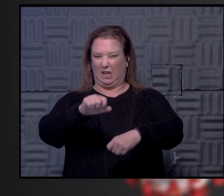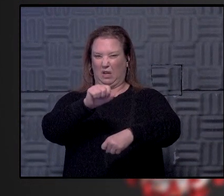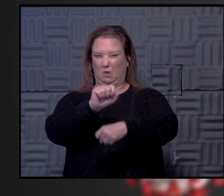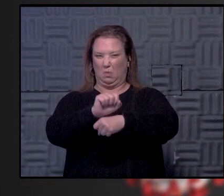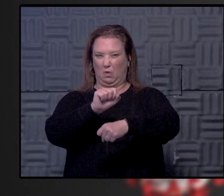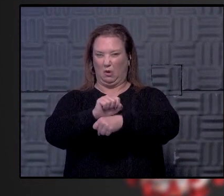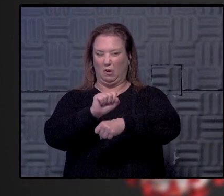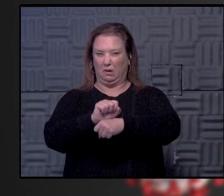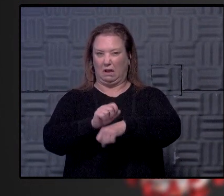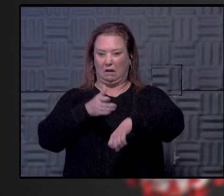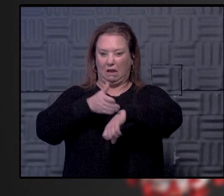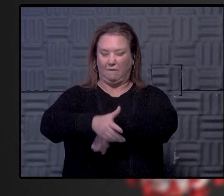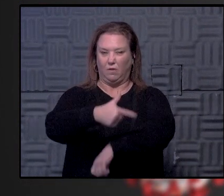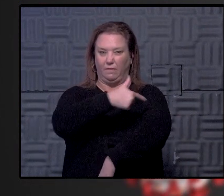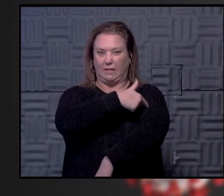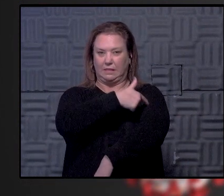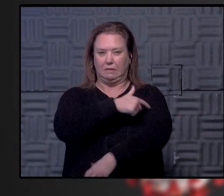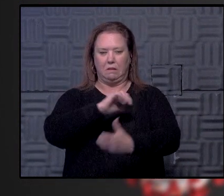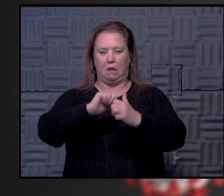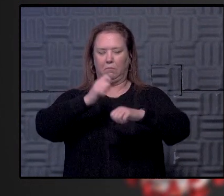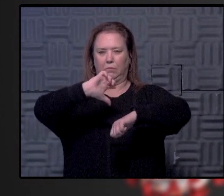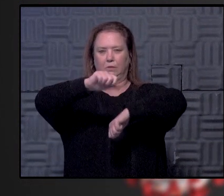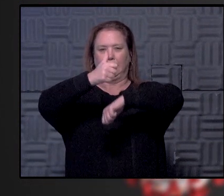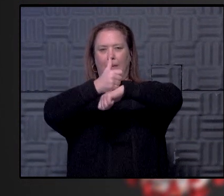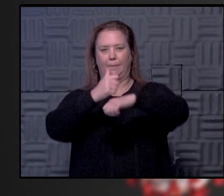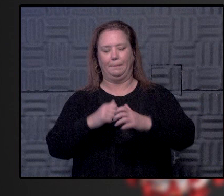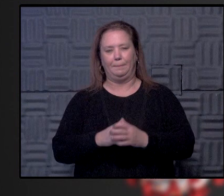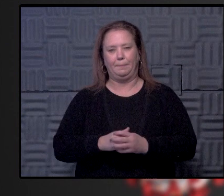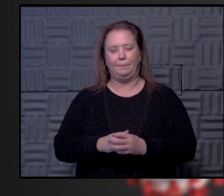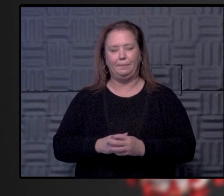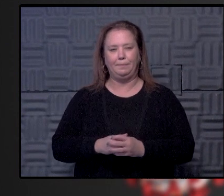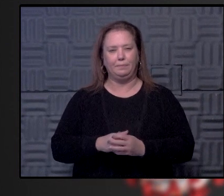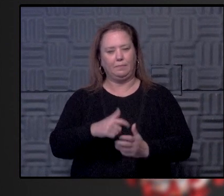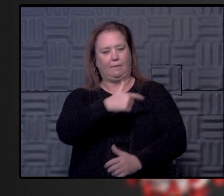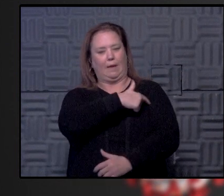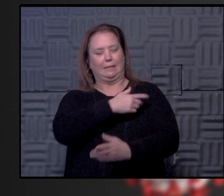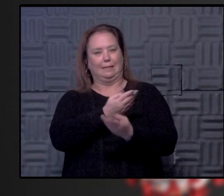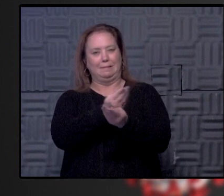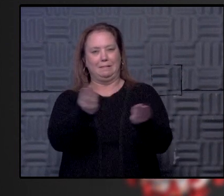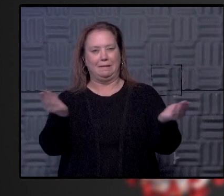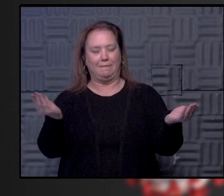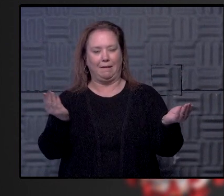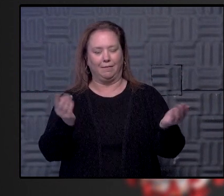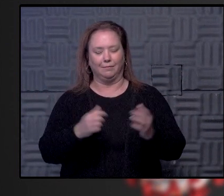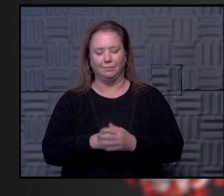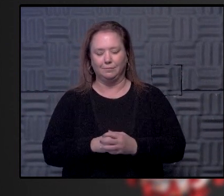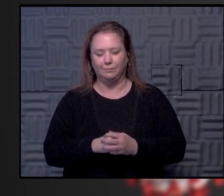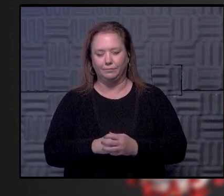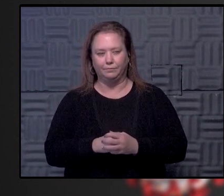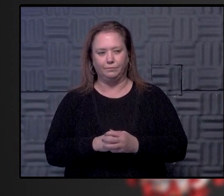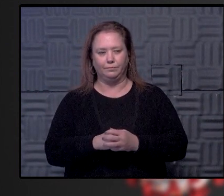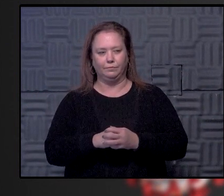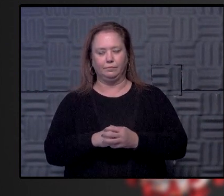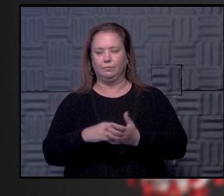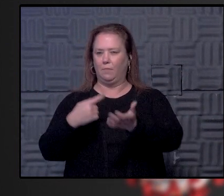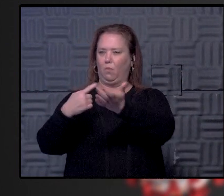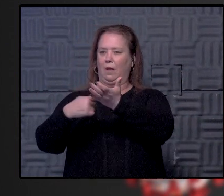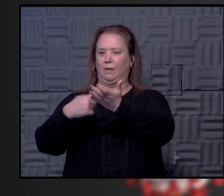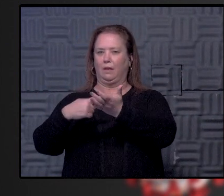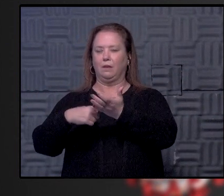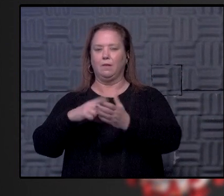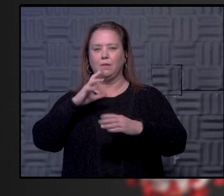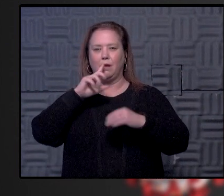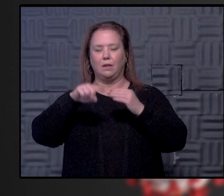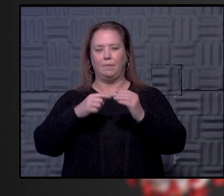will the vaccinations be staggered? All right, Amanda, this is right up to you. Well, I think we sort of discussed